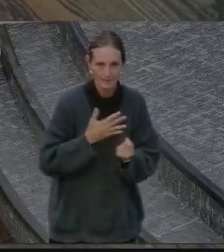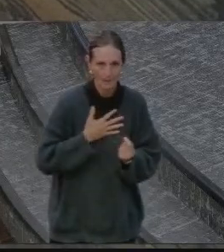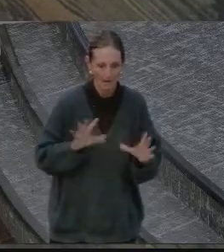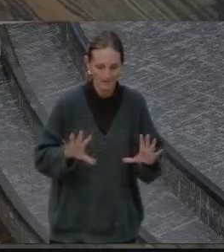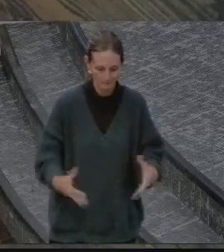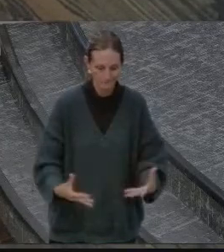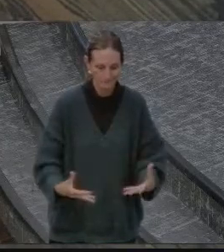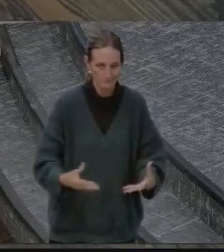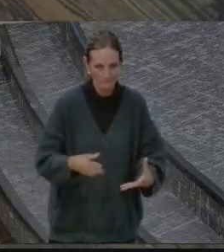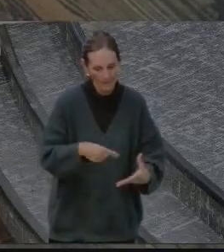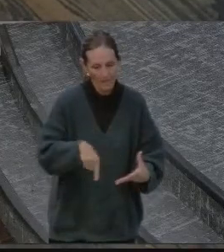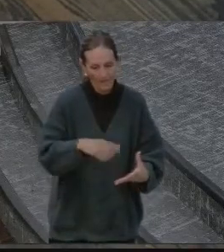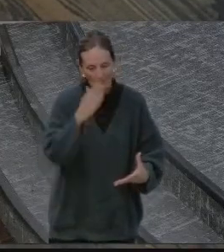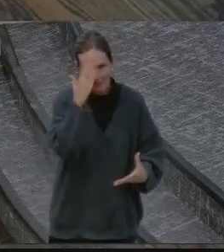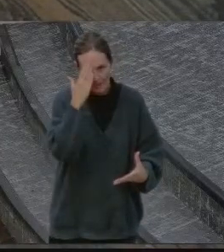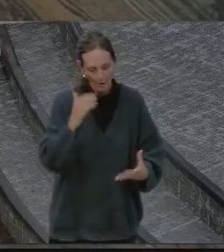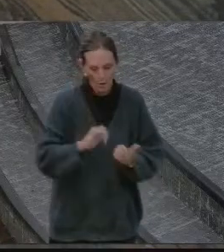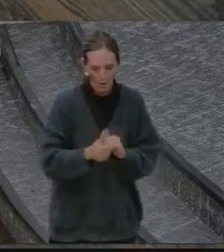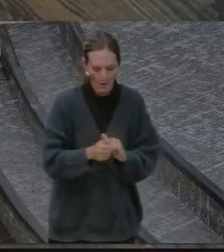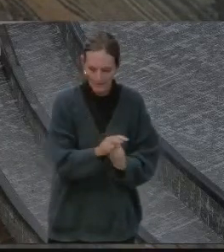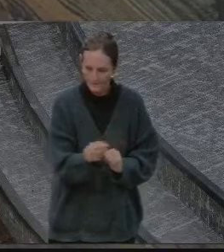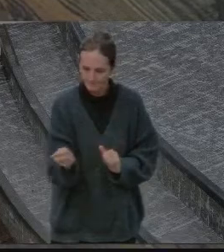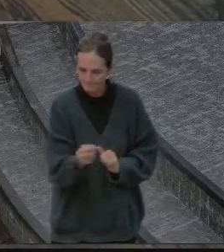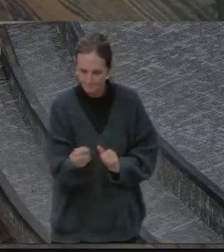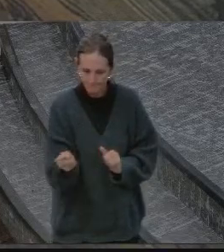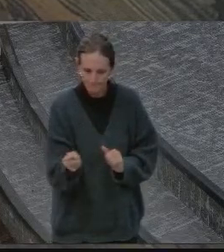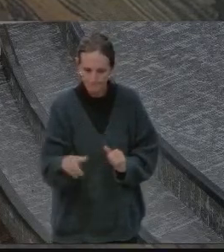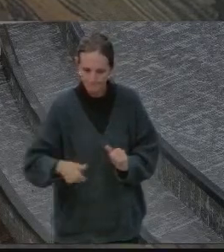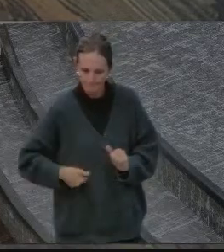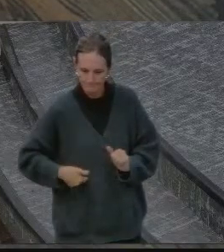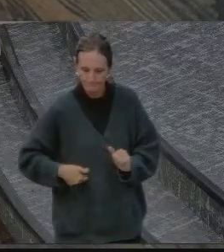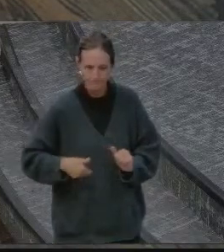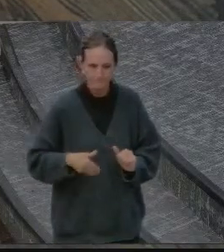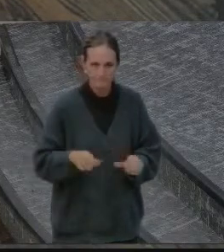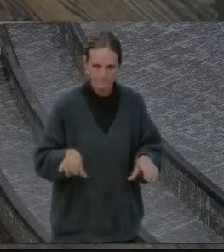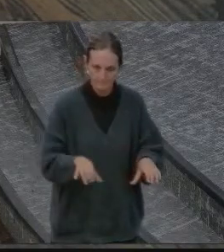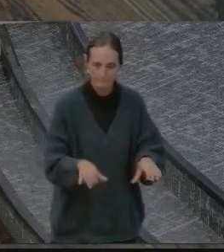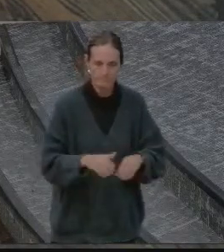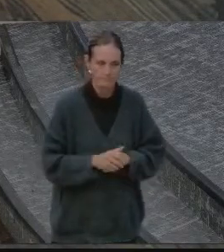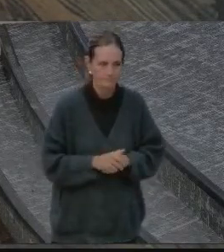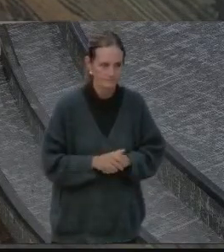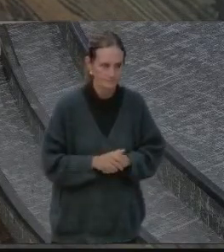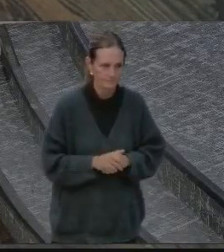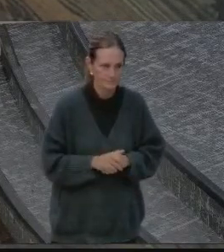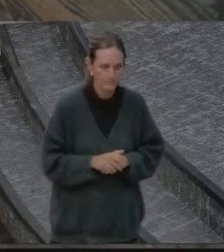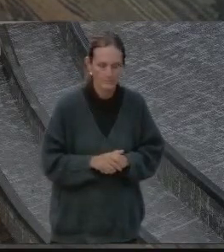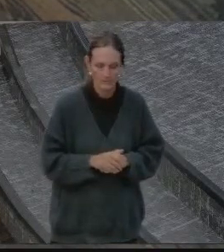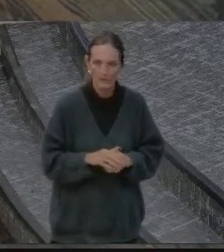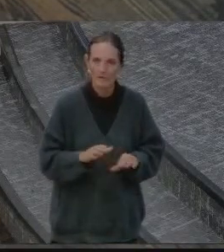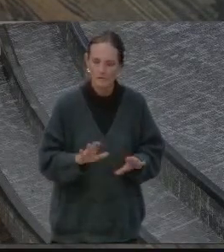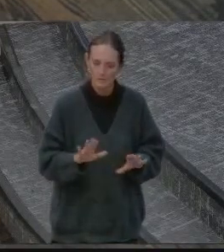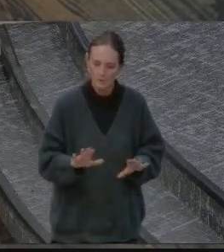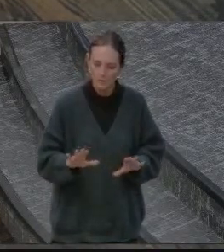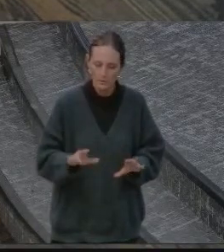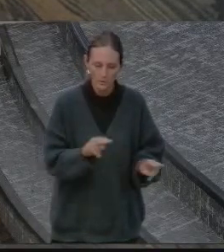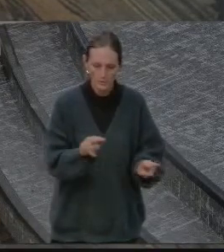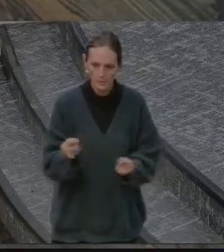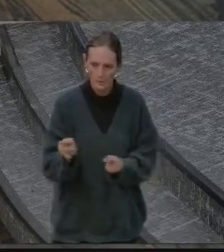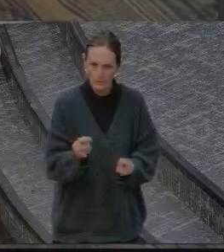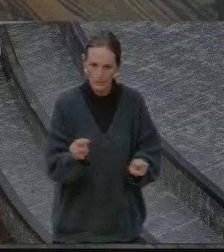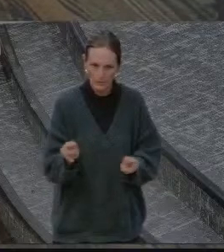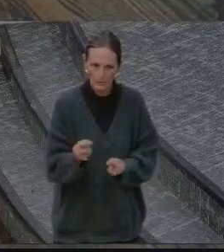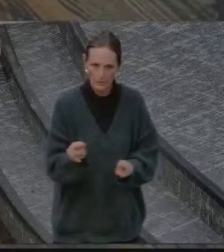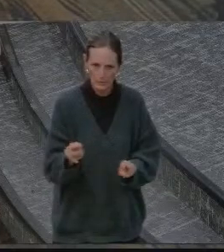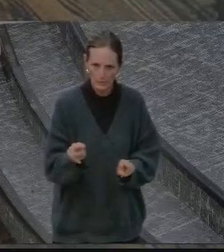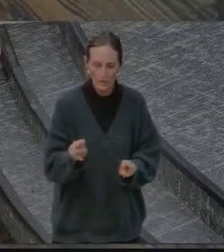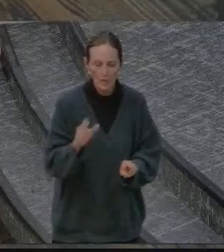how Reed operates, and it's dwindling down. Take slower steps. You got to know when to take the fast